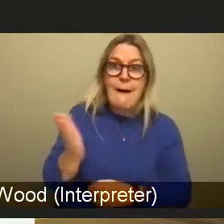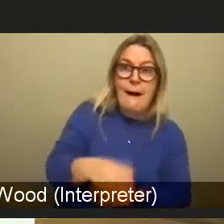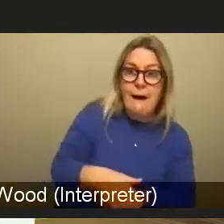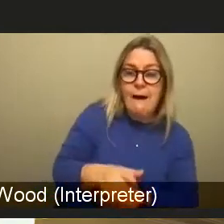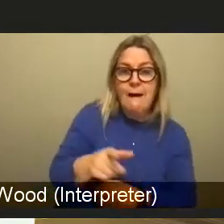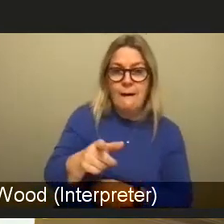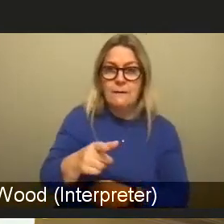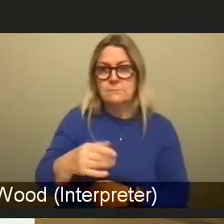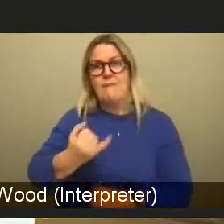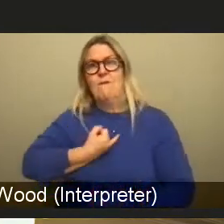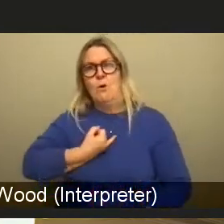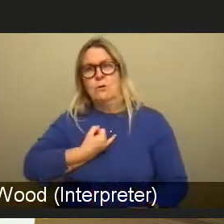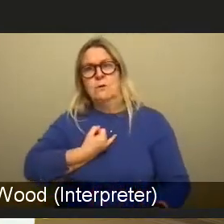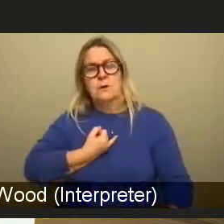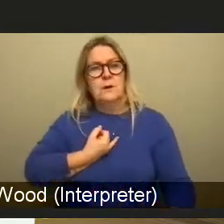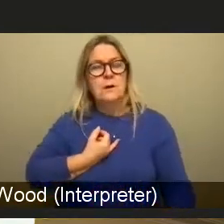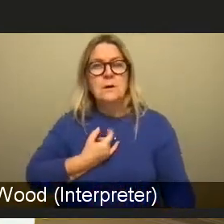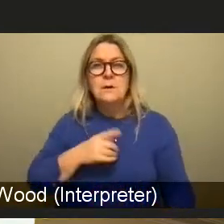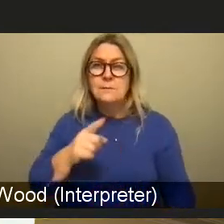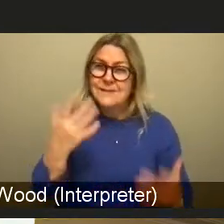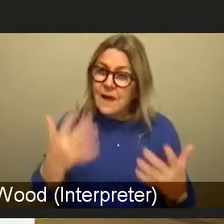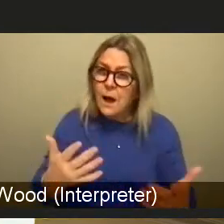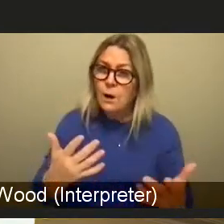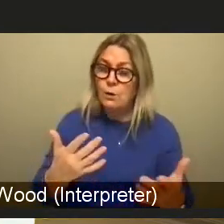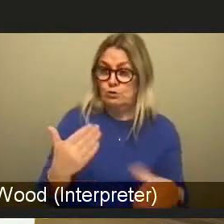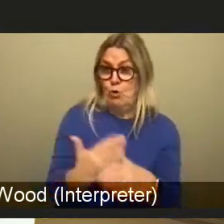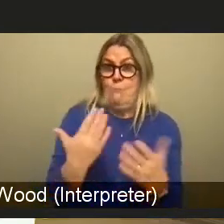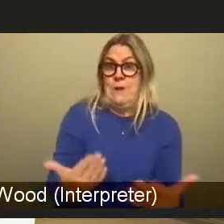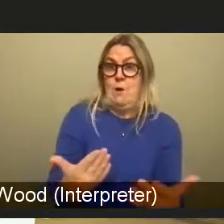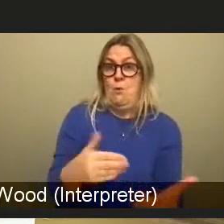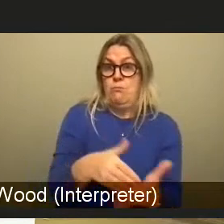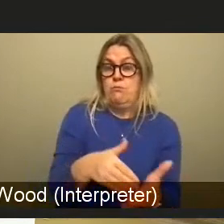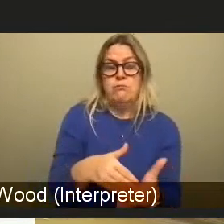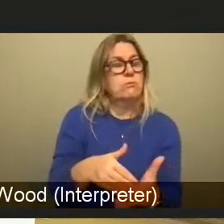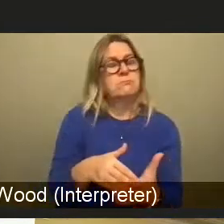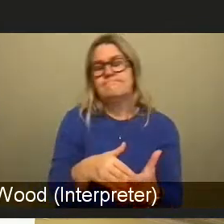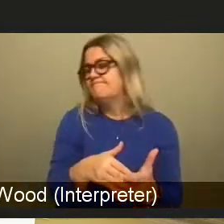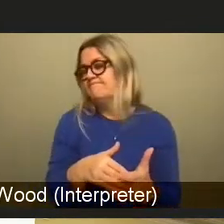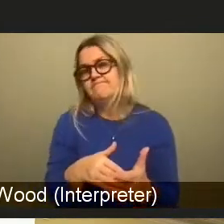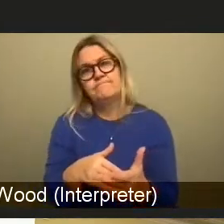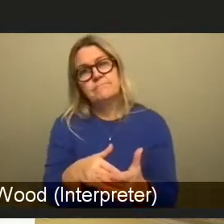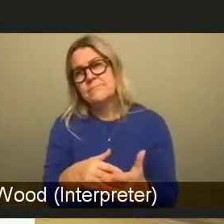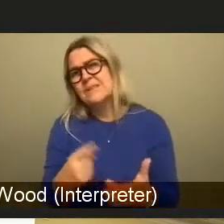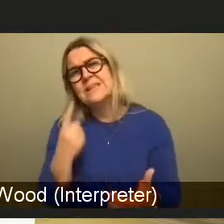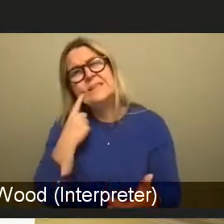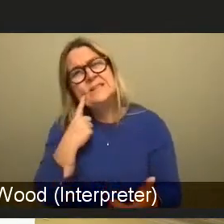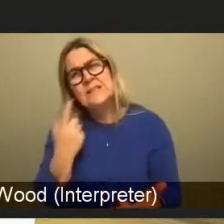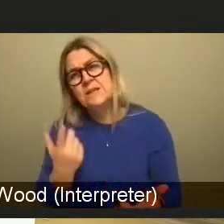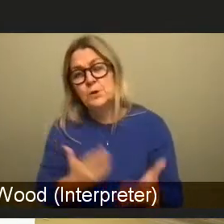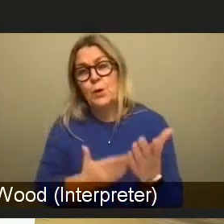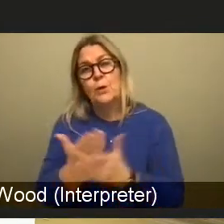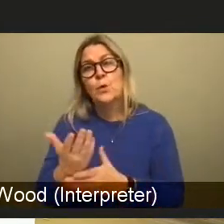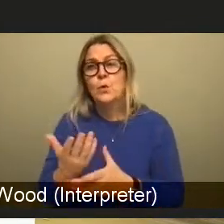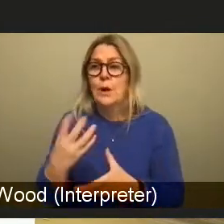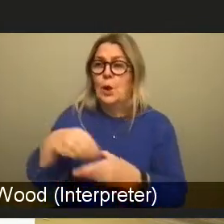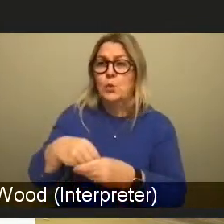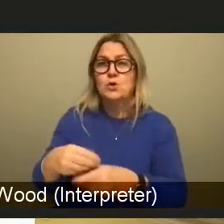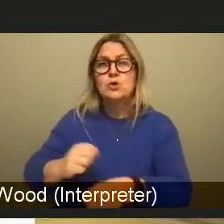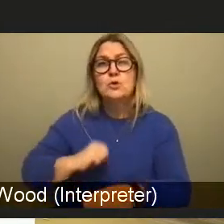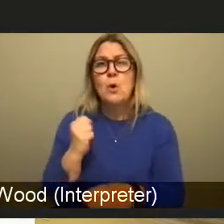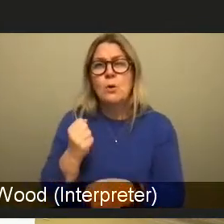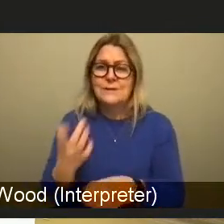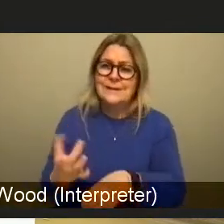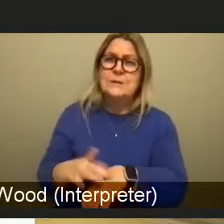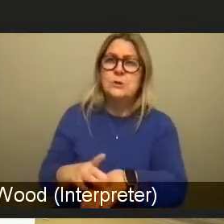my current employment, it's much easier. Through Inclusion Scotland, actually, it's an internship, and I think it's because they came from